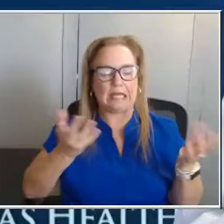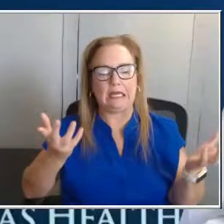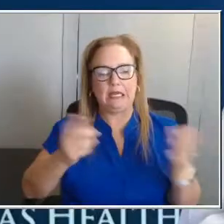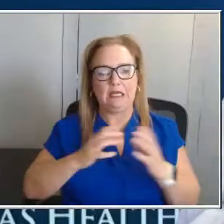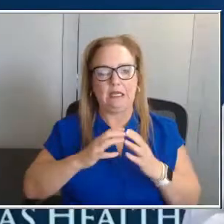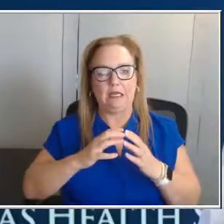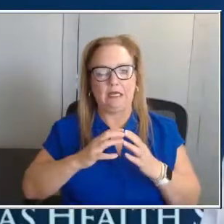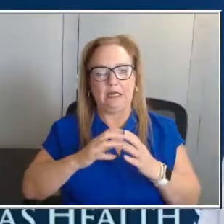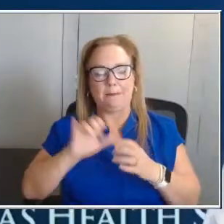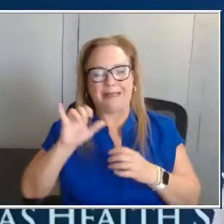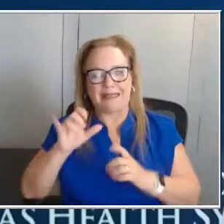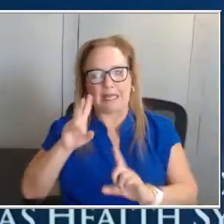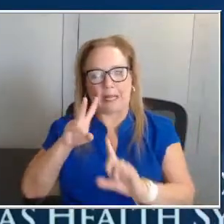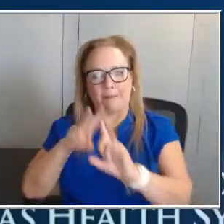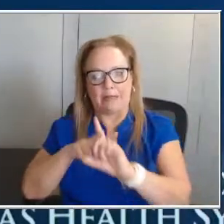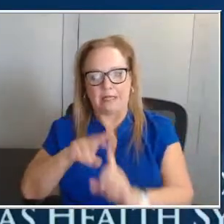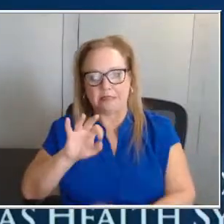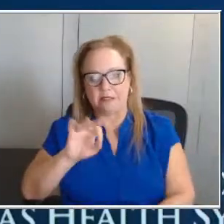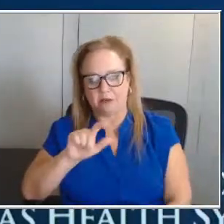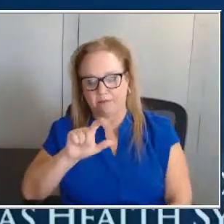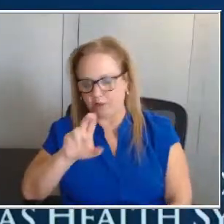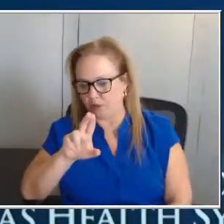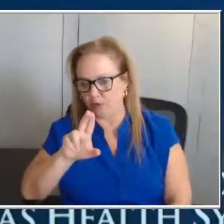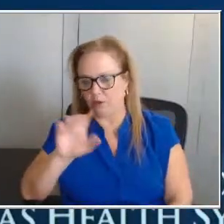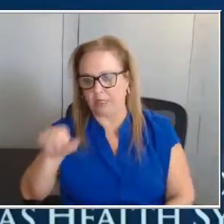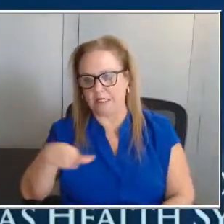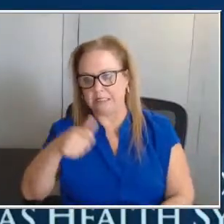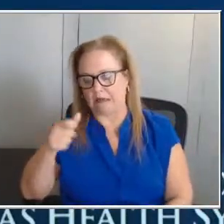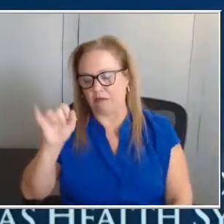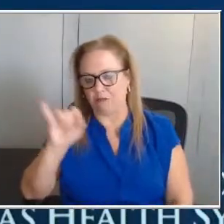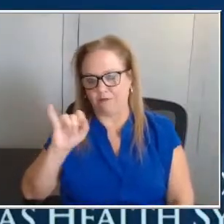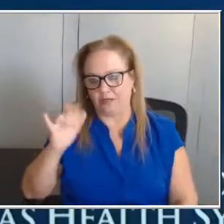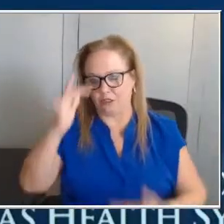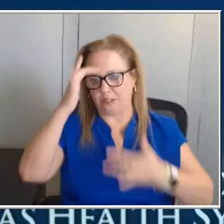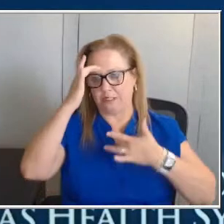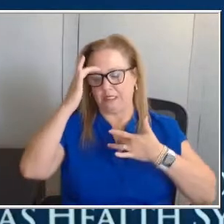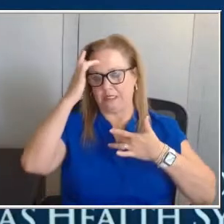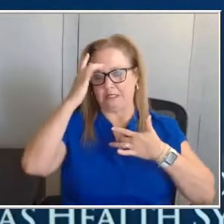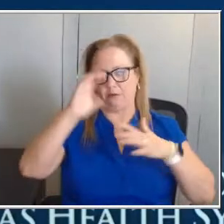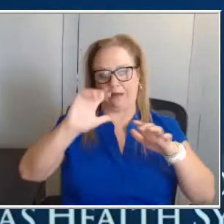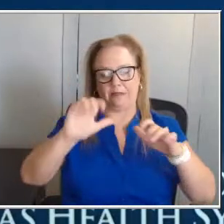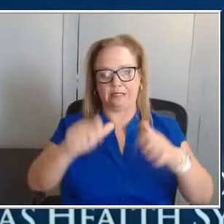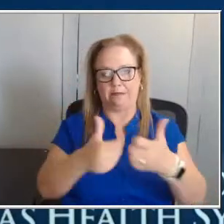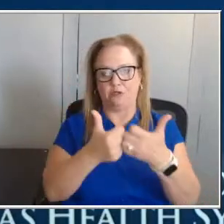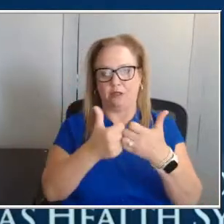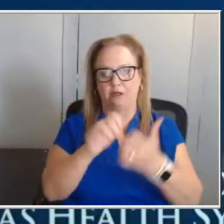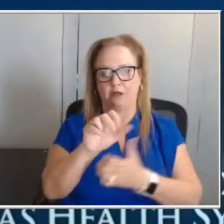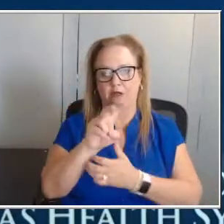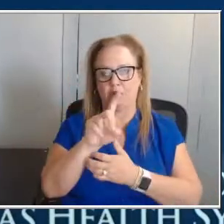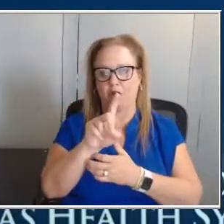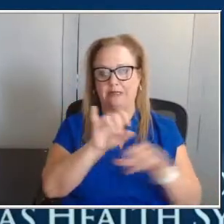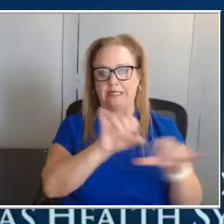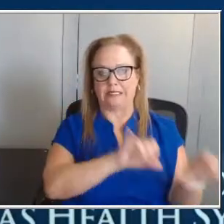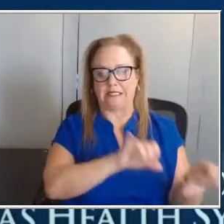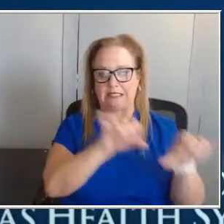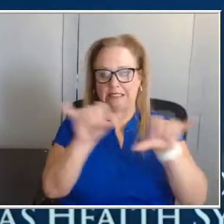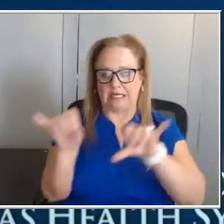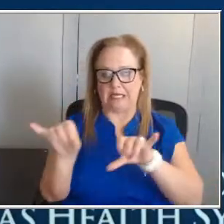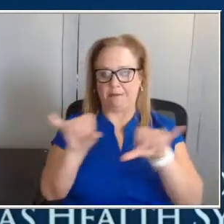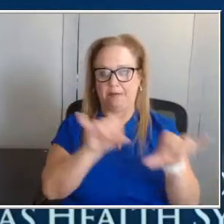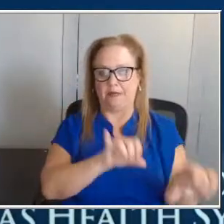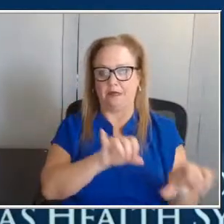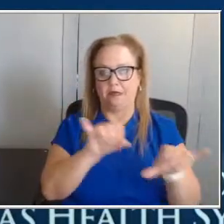wicket applies to influenza and all these other infectious diseases. We have the same challenge. COVID is no different. It's not like we try to go